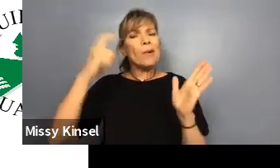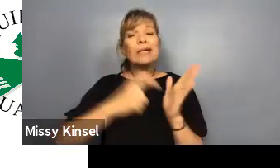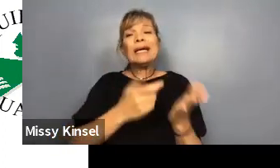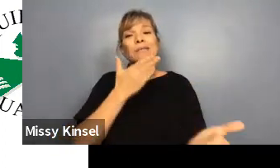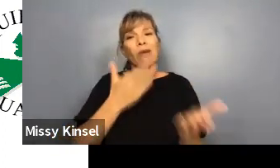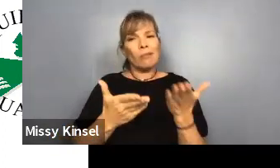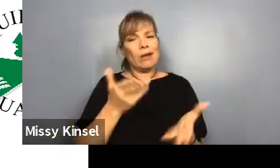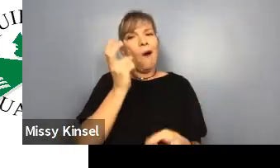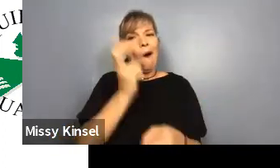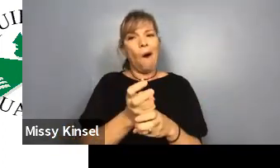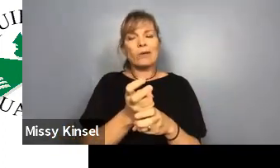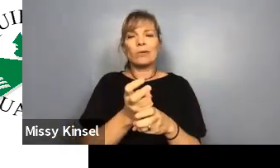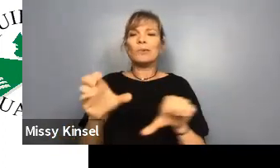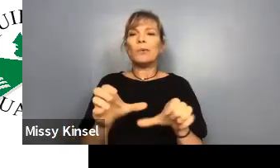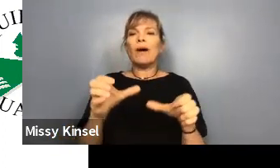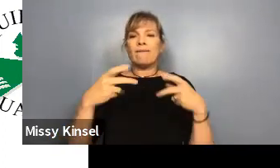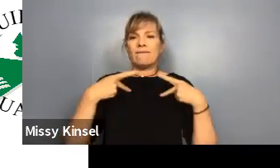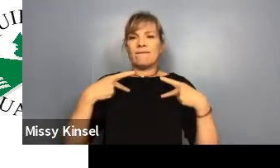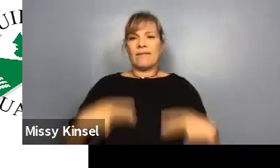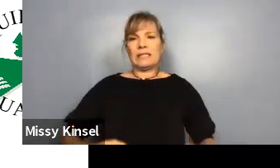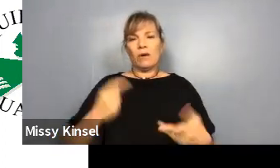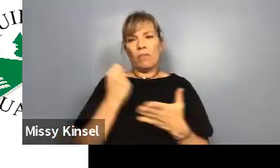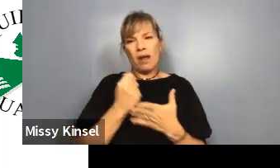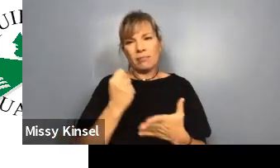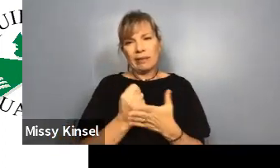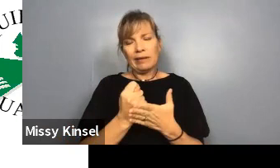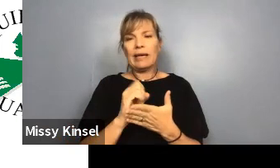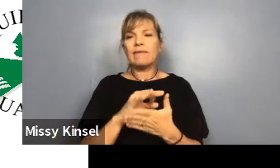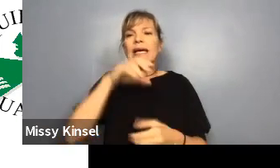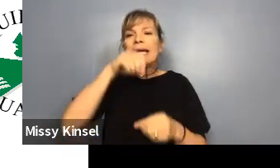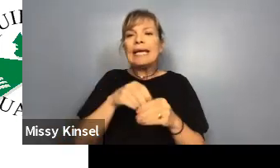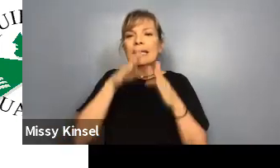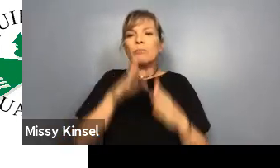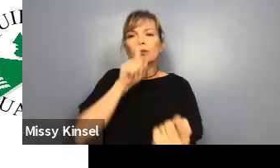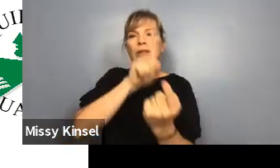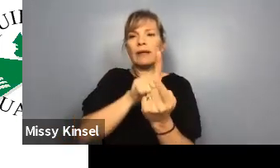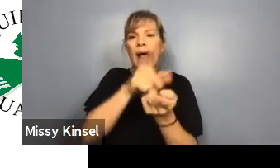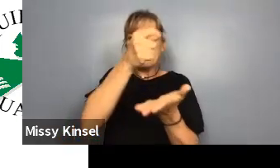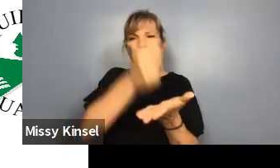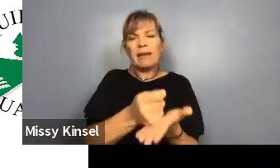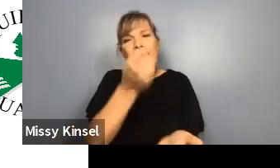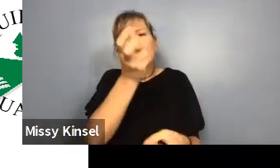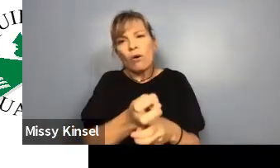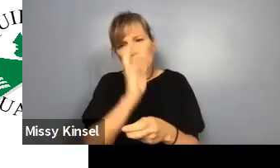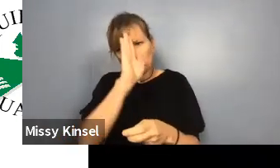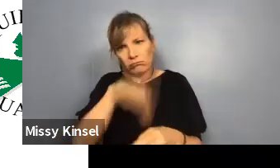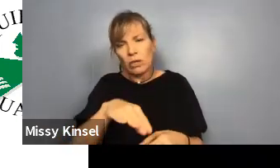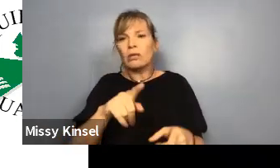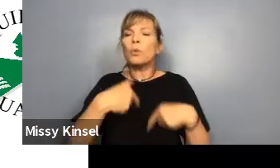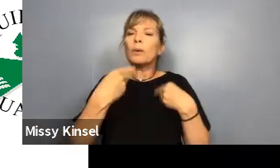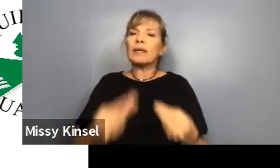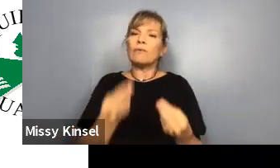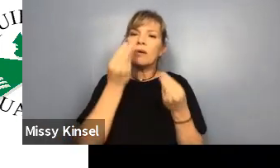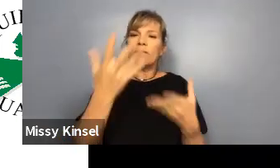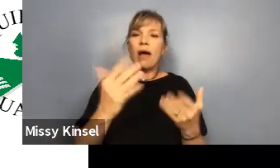give physical therapy if that is supposed to be like an in-person therapy. So we're going to give you some information